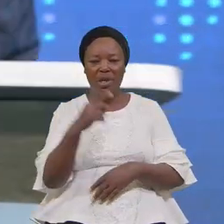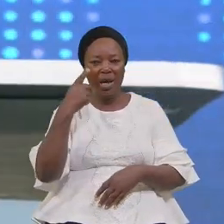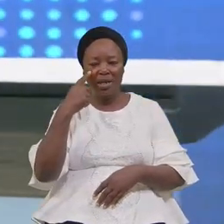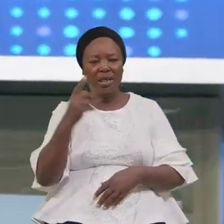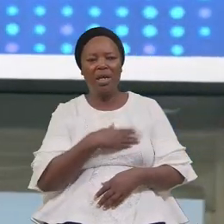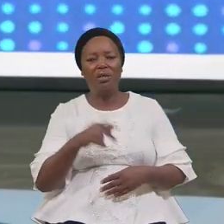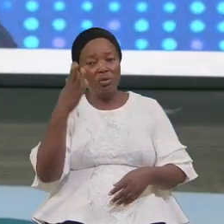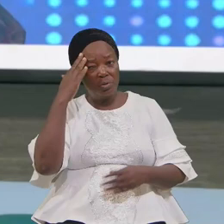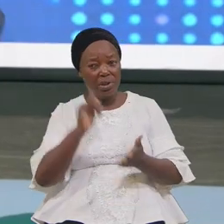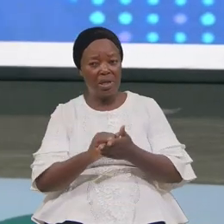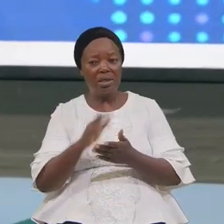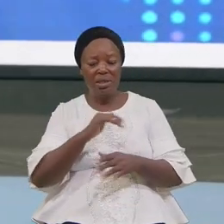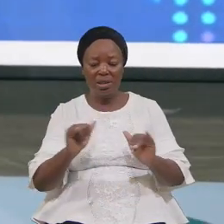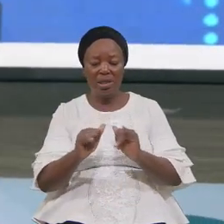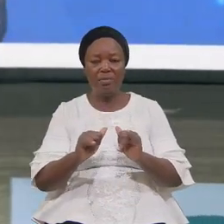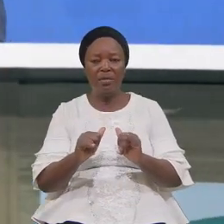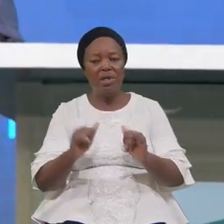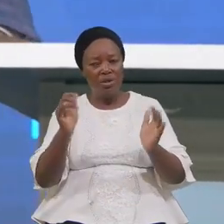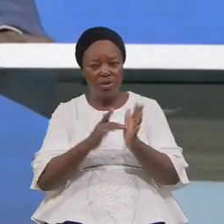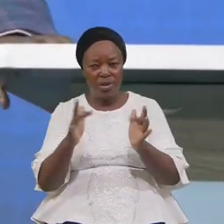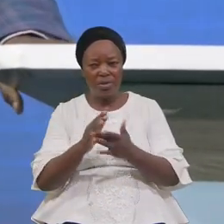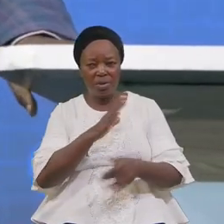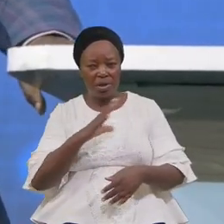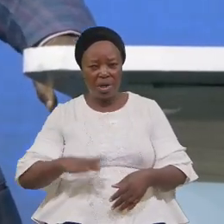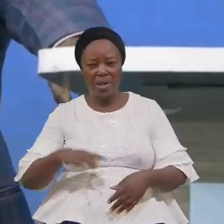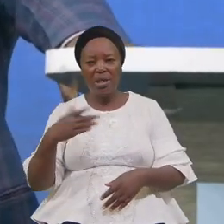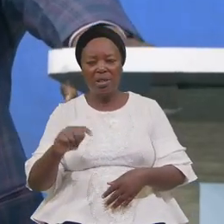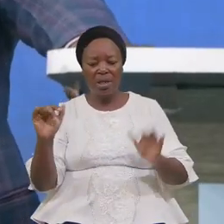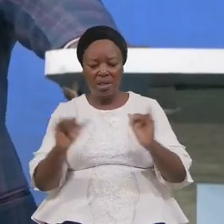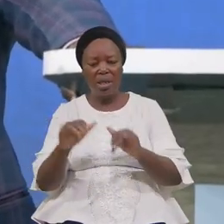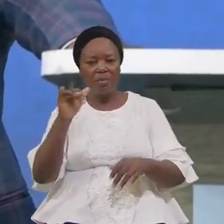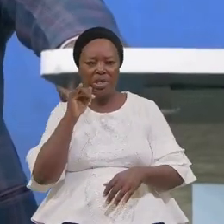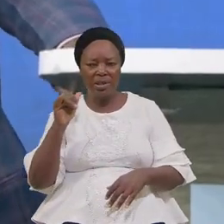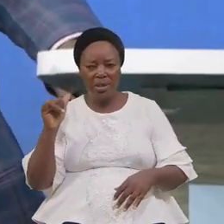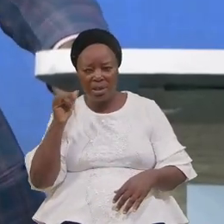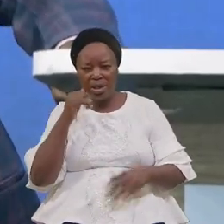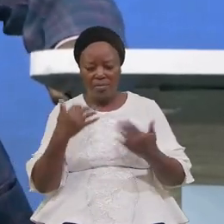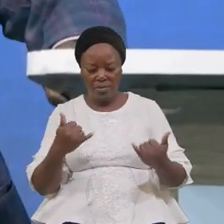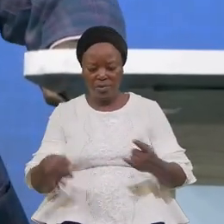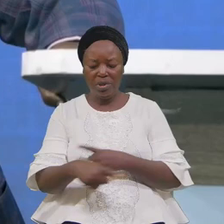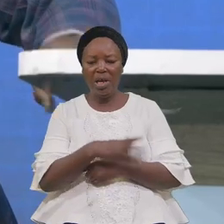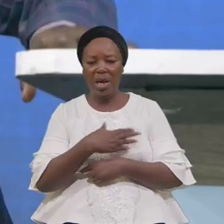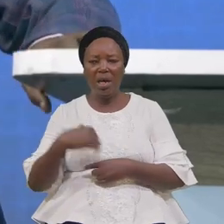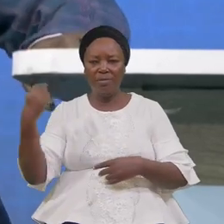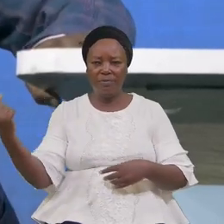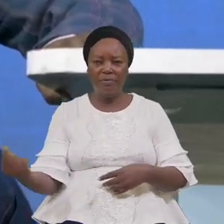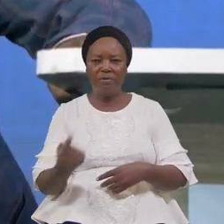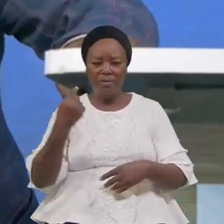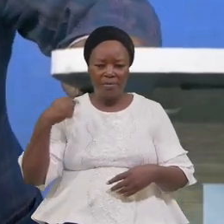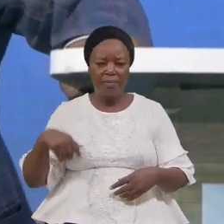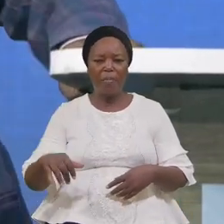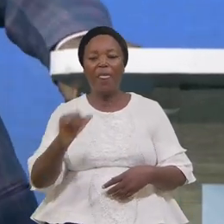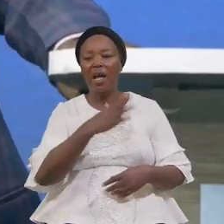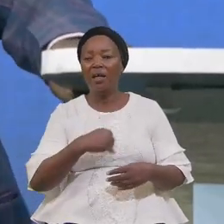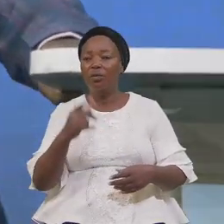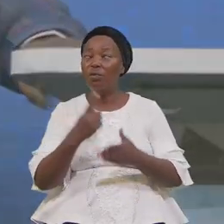same Jesus Christ, the same yesterday, today, and forever. What he did